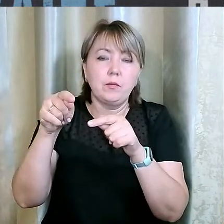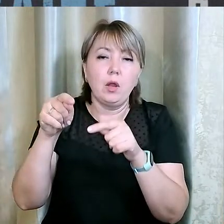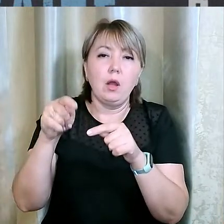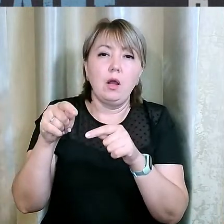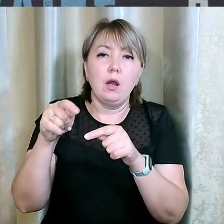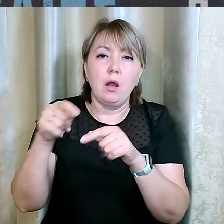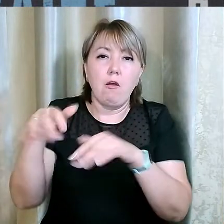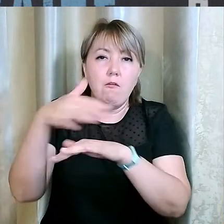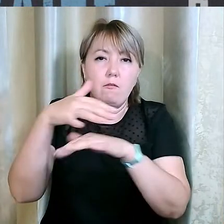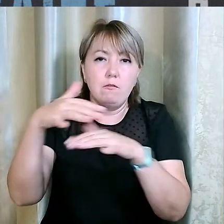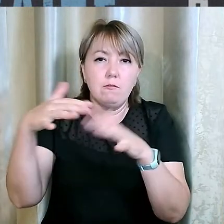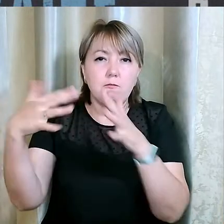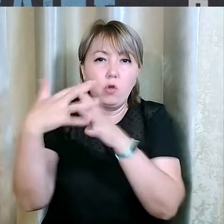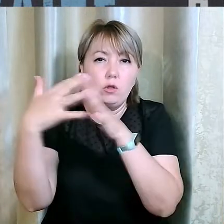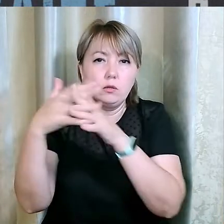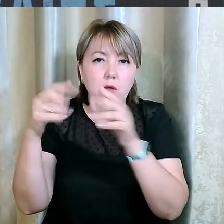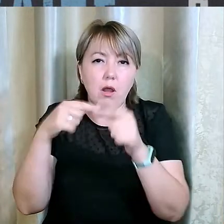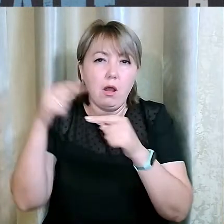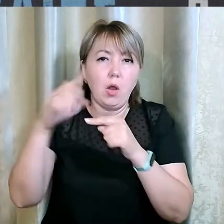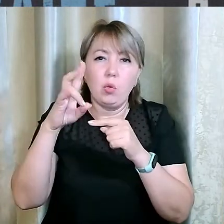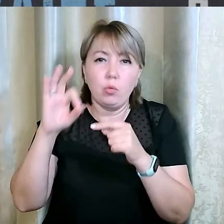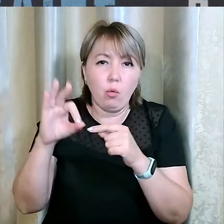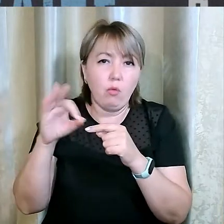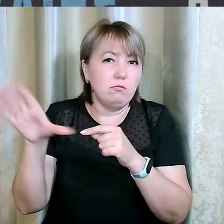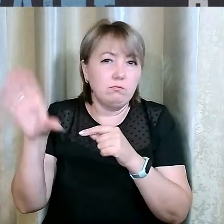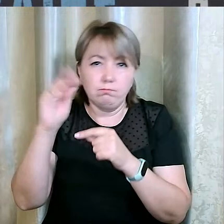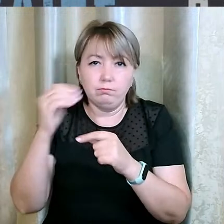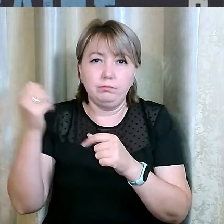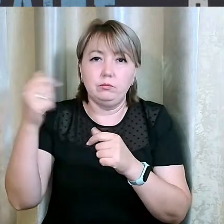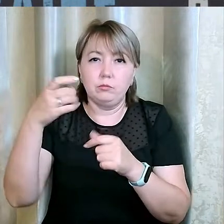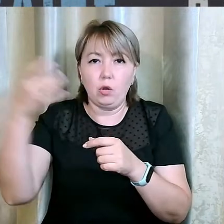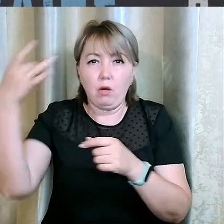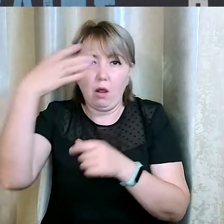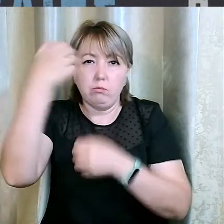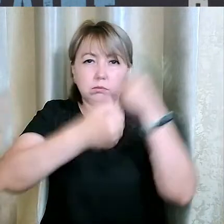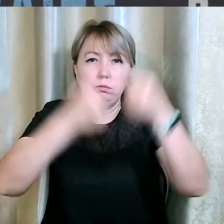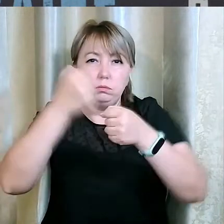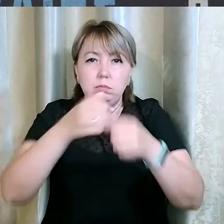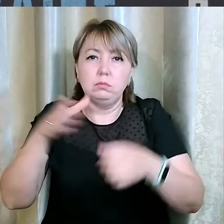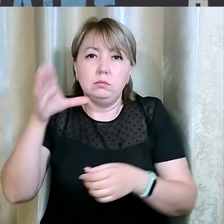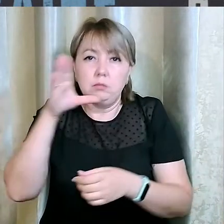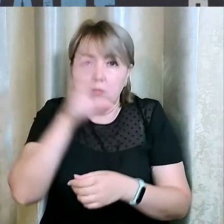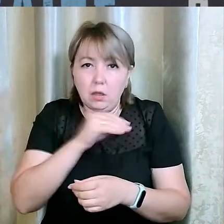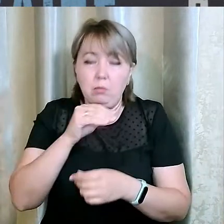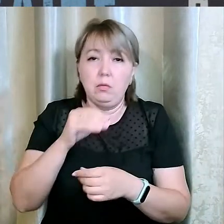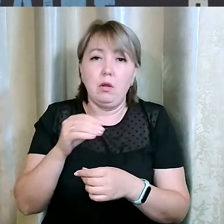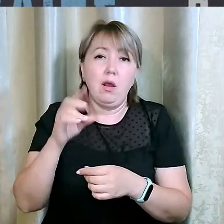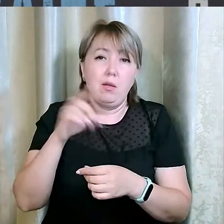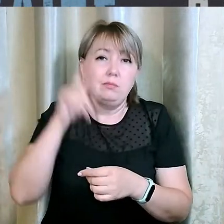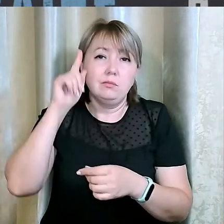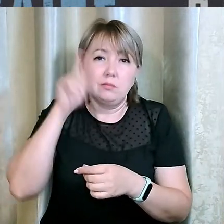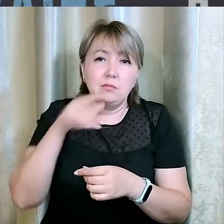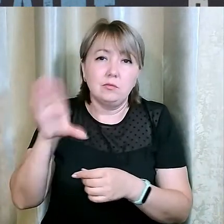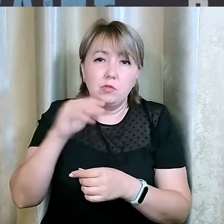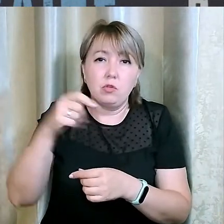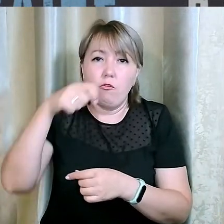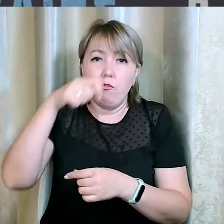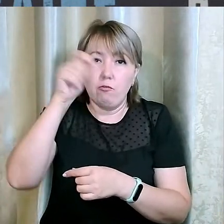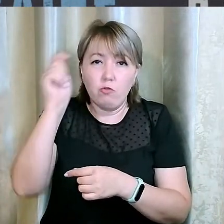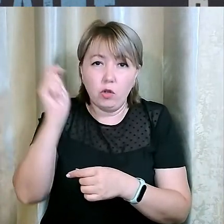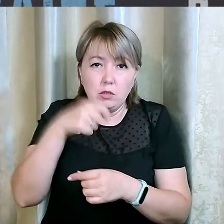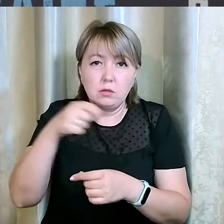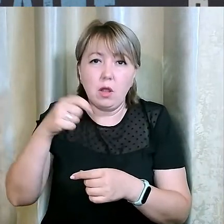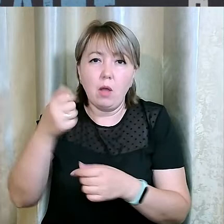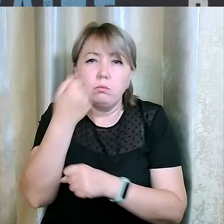grain, located hundreds of kilometers from the front line, became the target of enemy missiles. But this war will not be